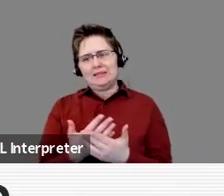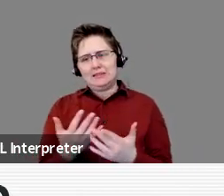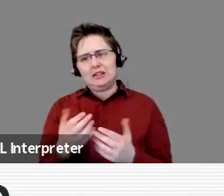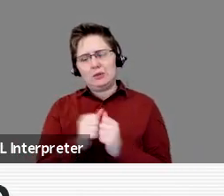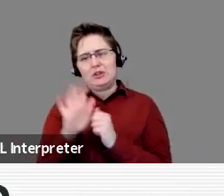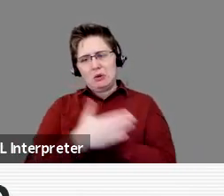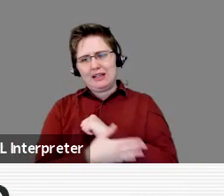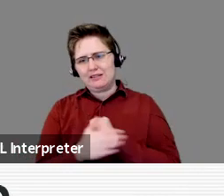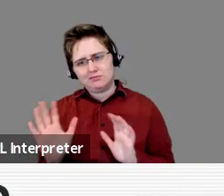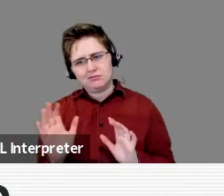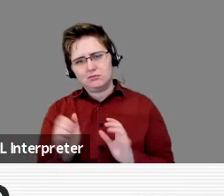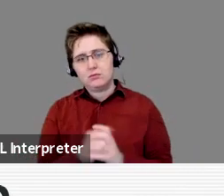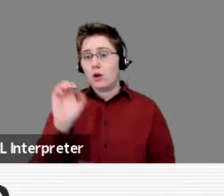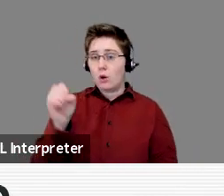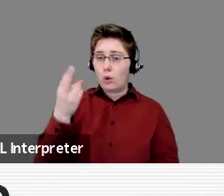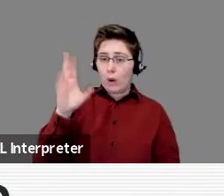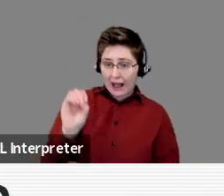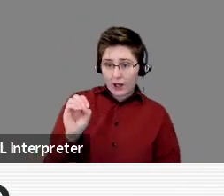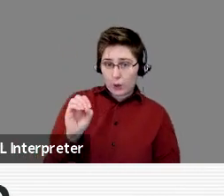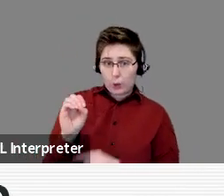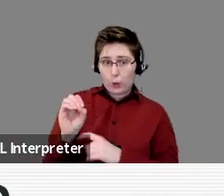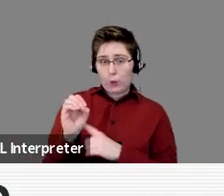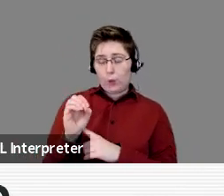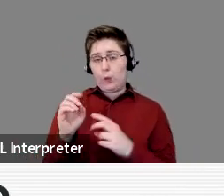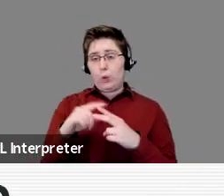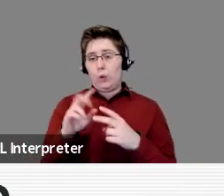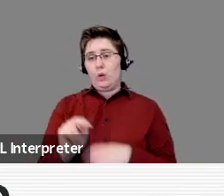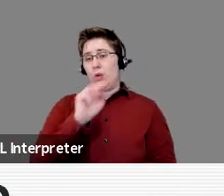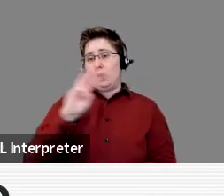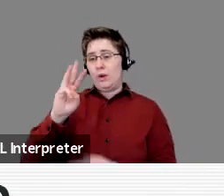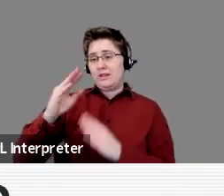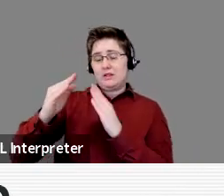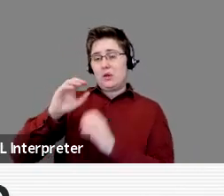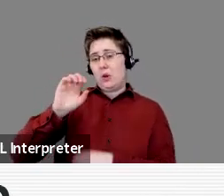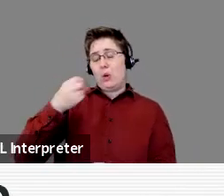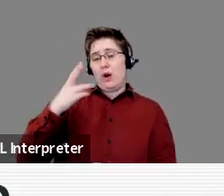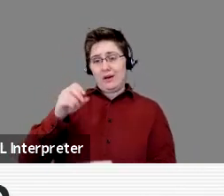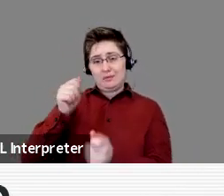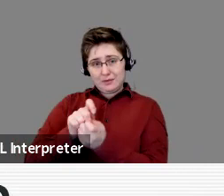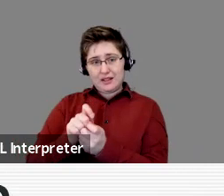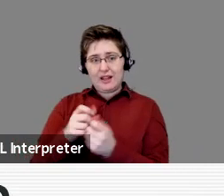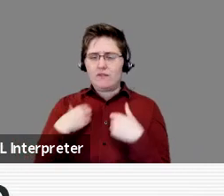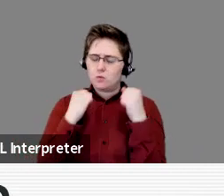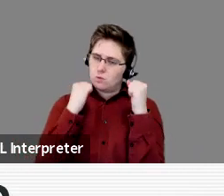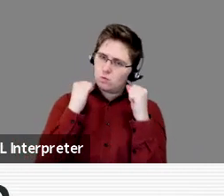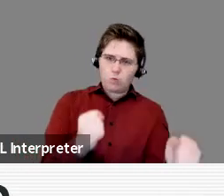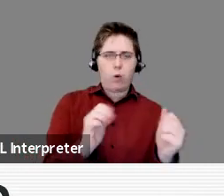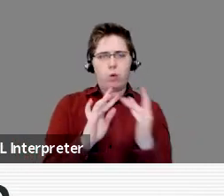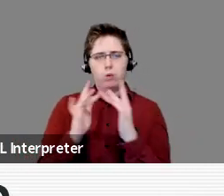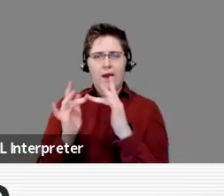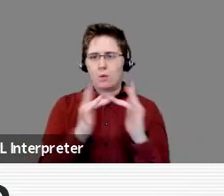county. Ohio and the northwest corner of Ohio has a robust network of